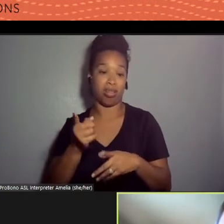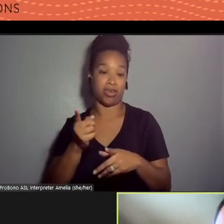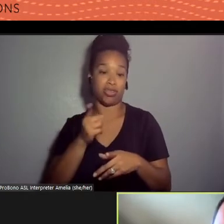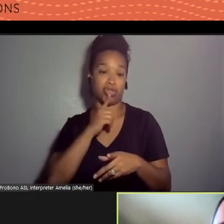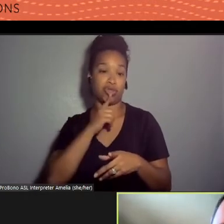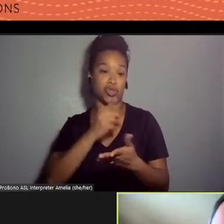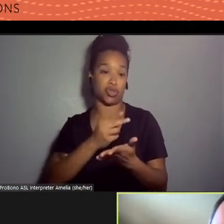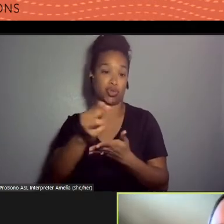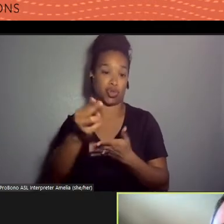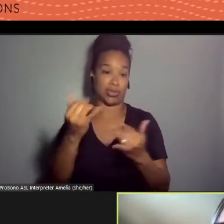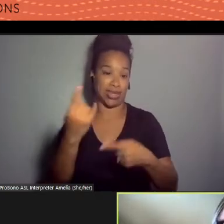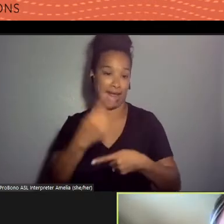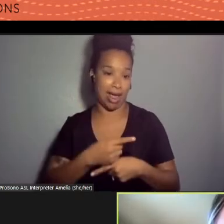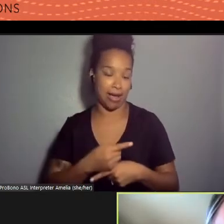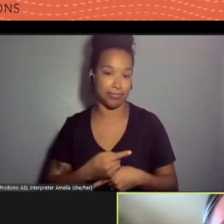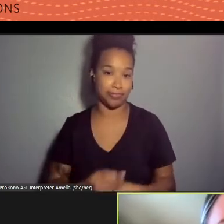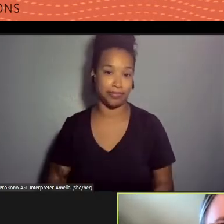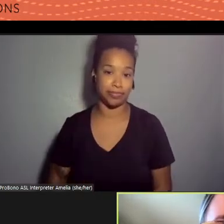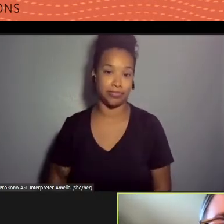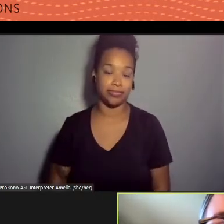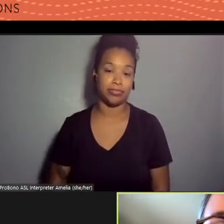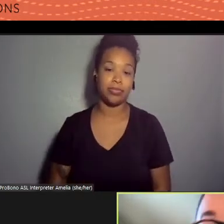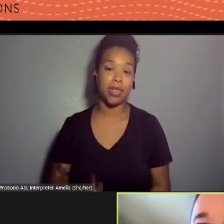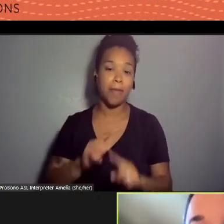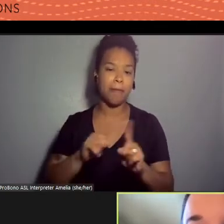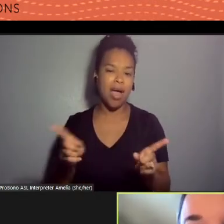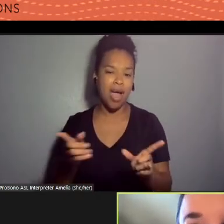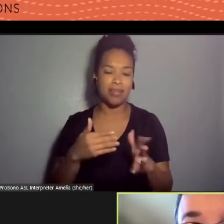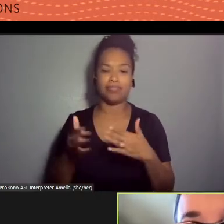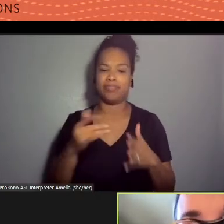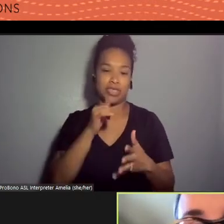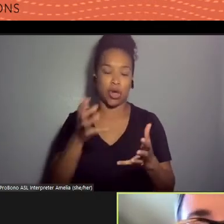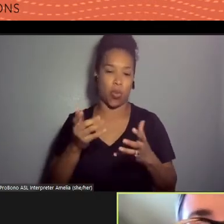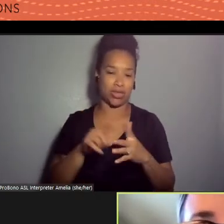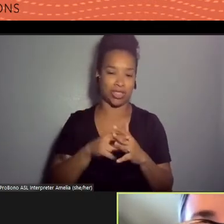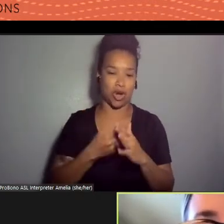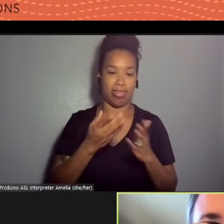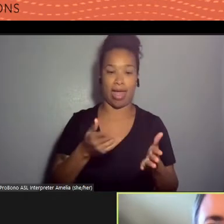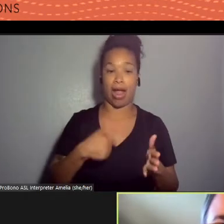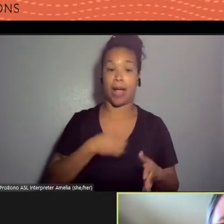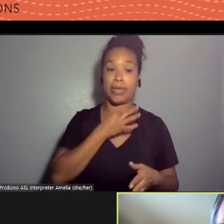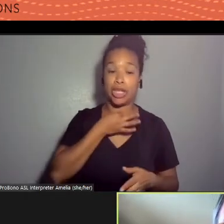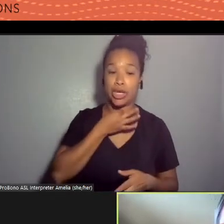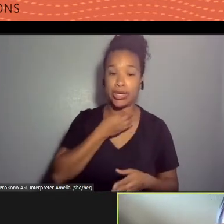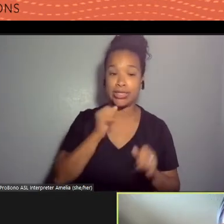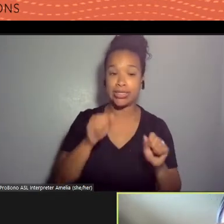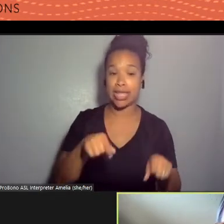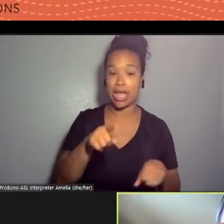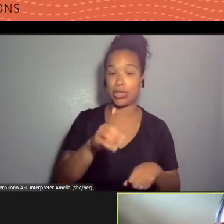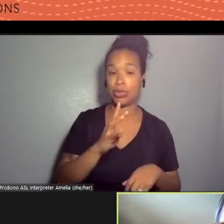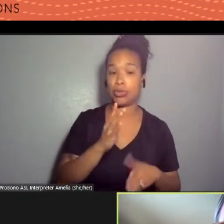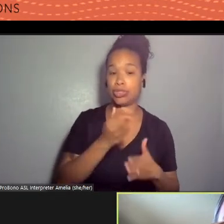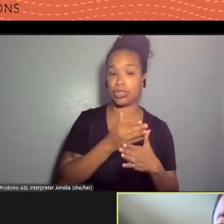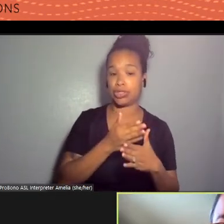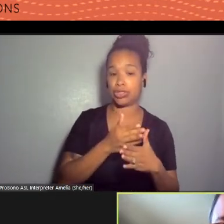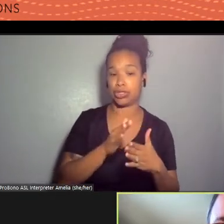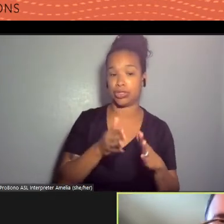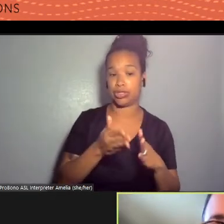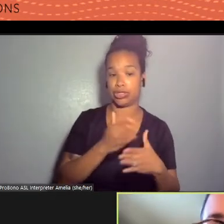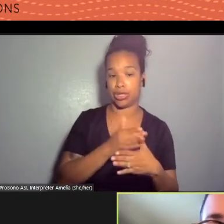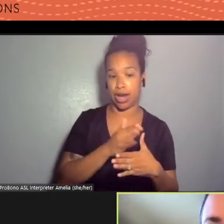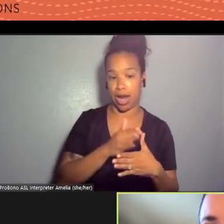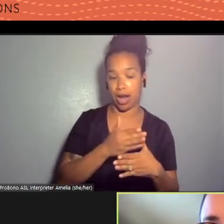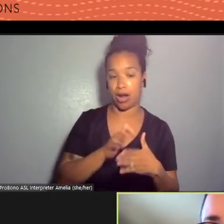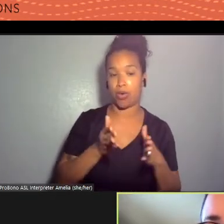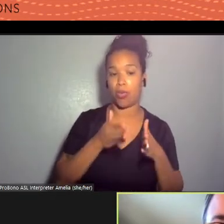However, I don't necessarily want to start there. I am curious if you can speak to the ways in which you think the theater